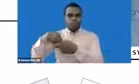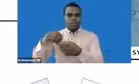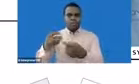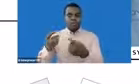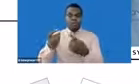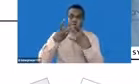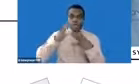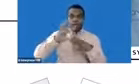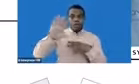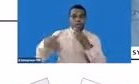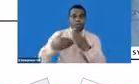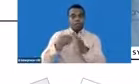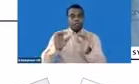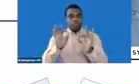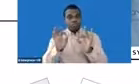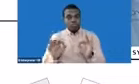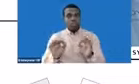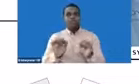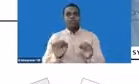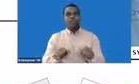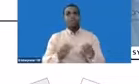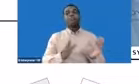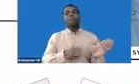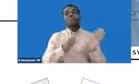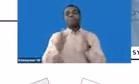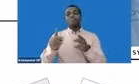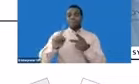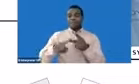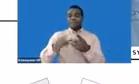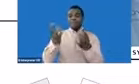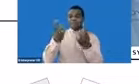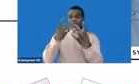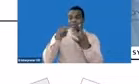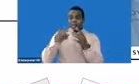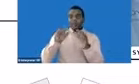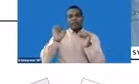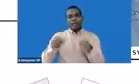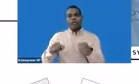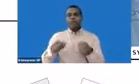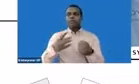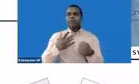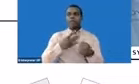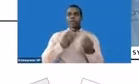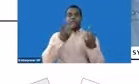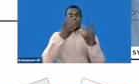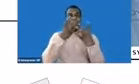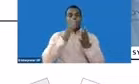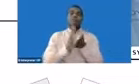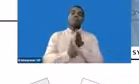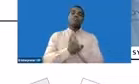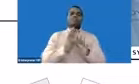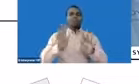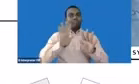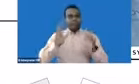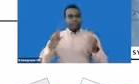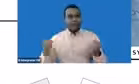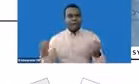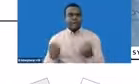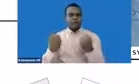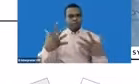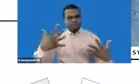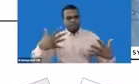feedback that can be used by the website owners. So it's kind of what to write about, where to write